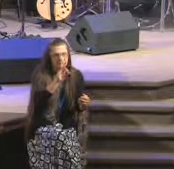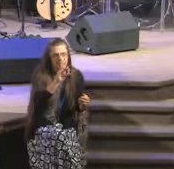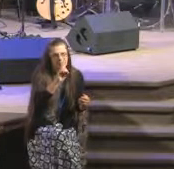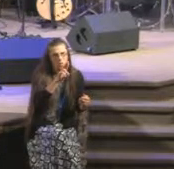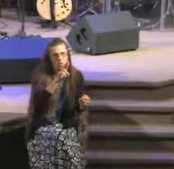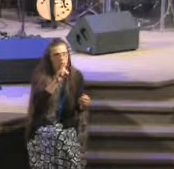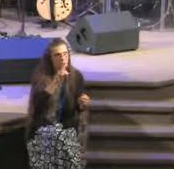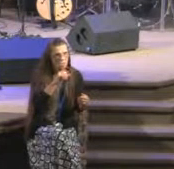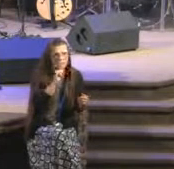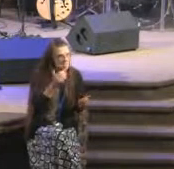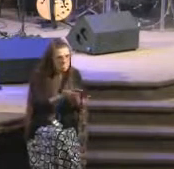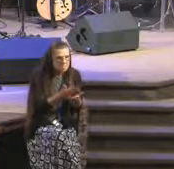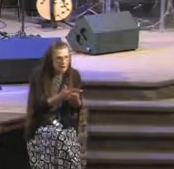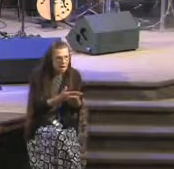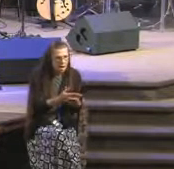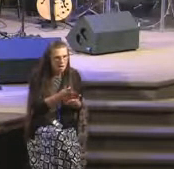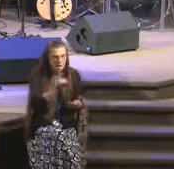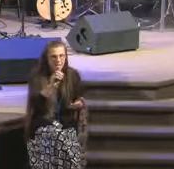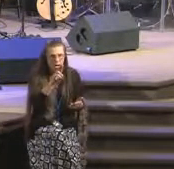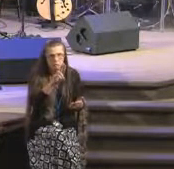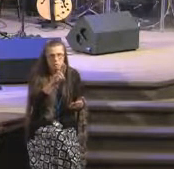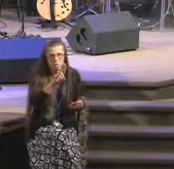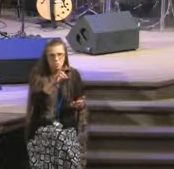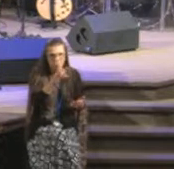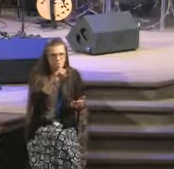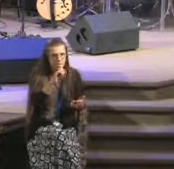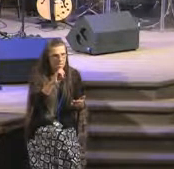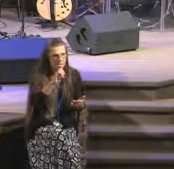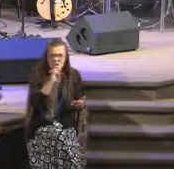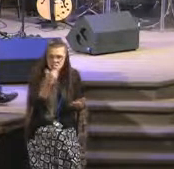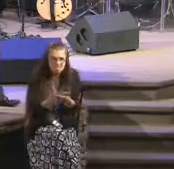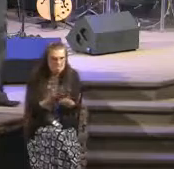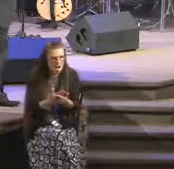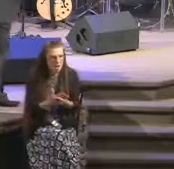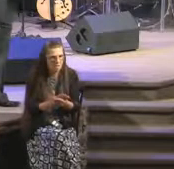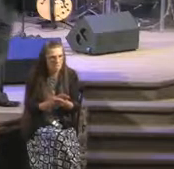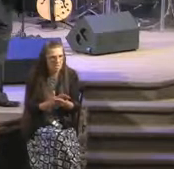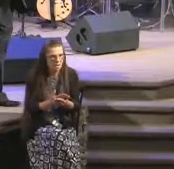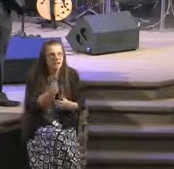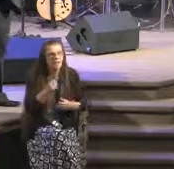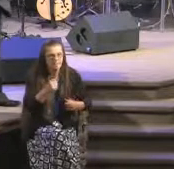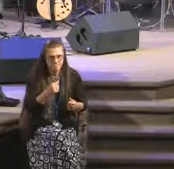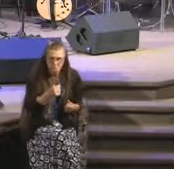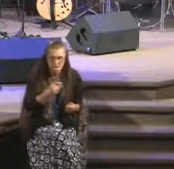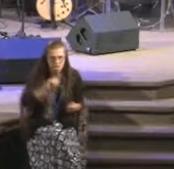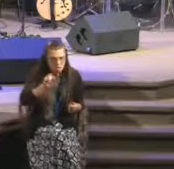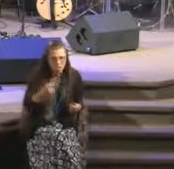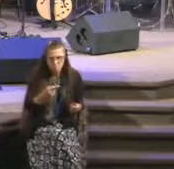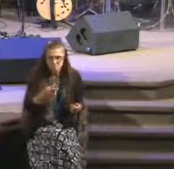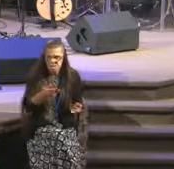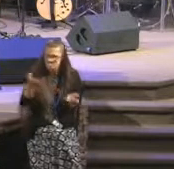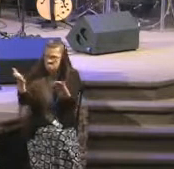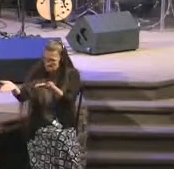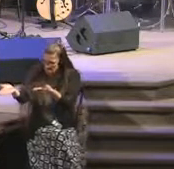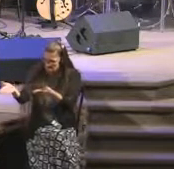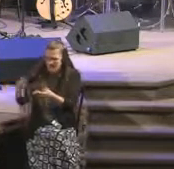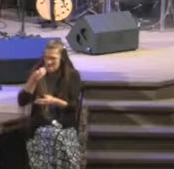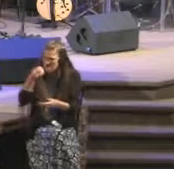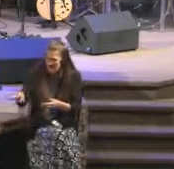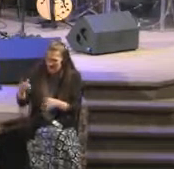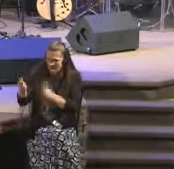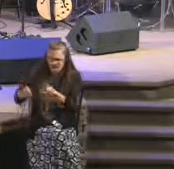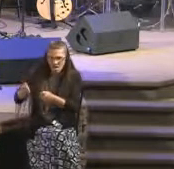terrible. Dodge didn't quit making it. Somebody tracking with me right here. Just because somebody had a bad car